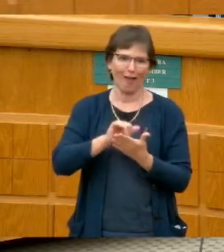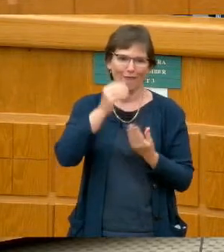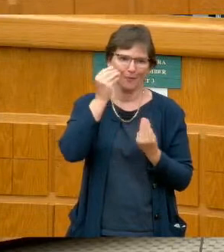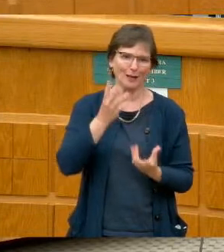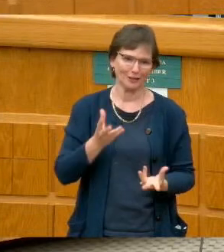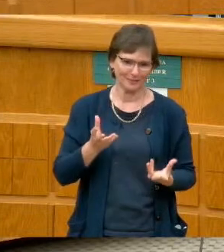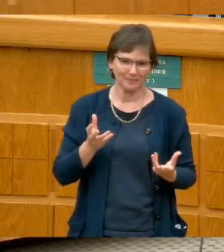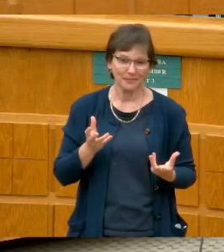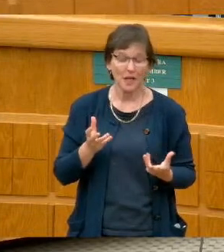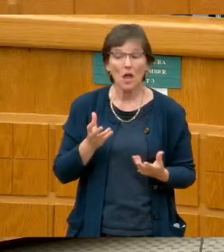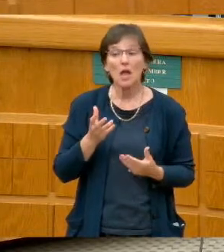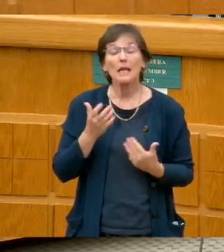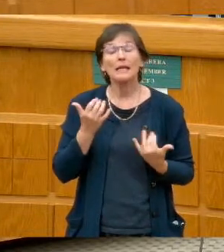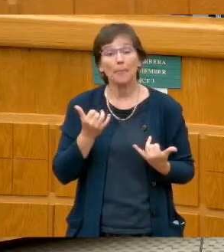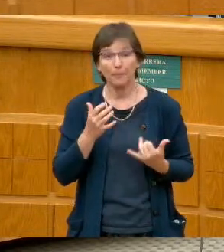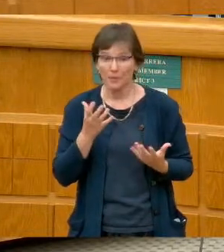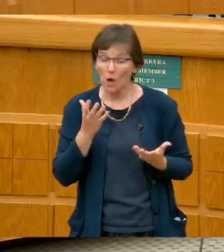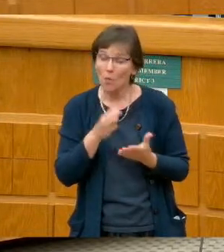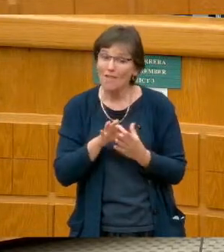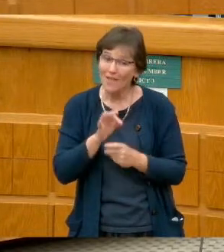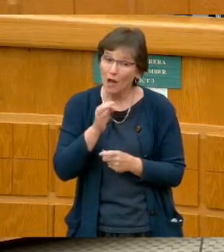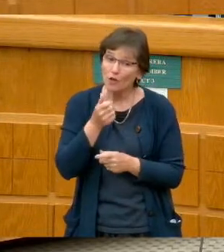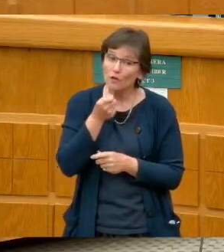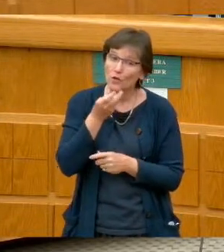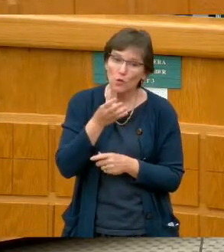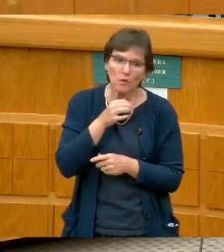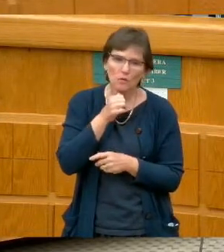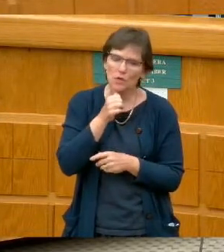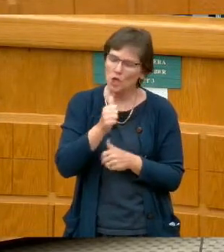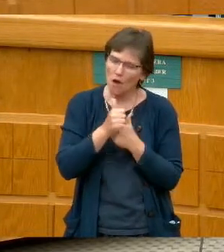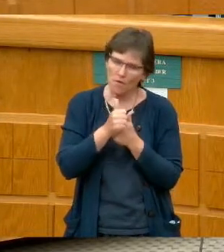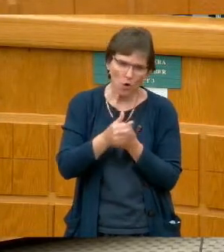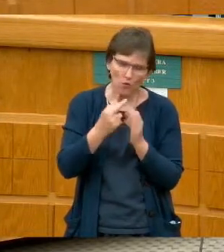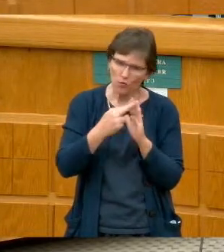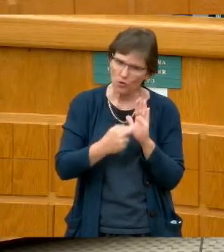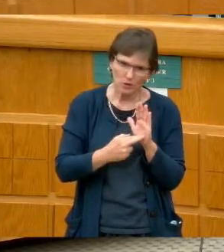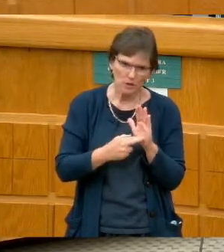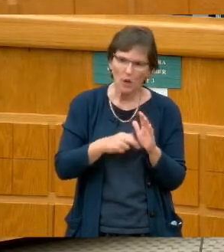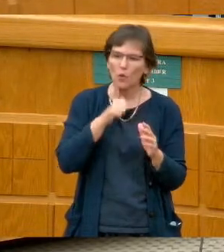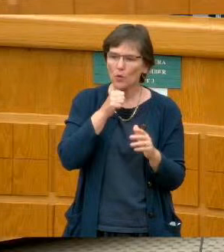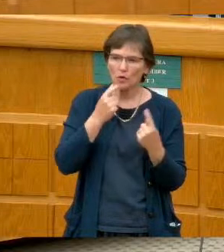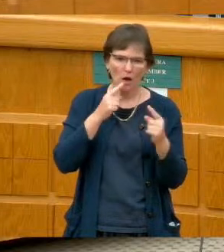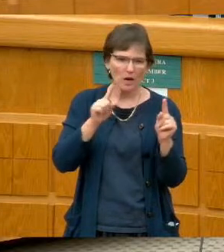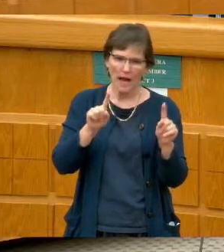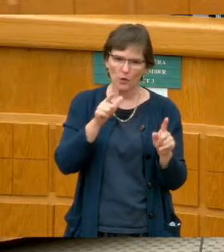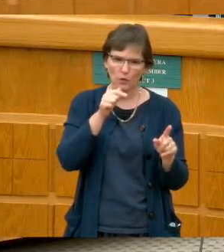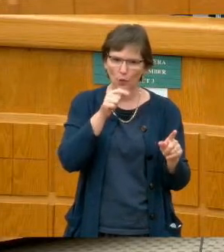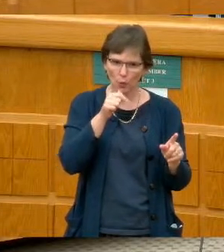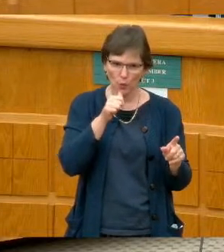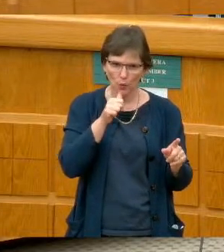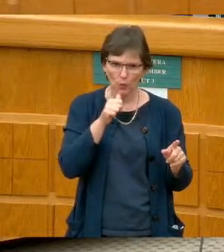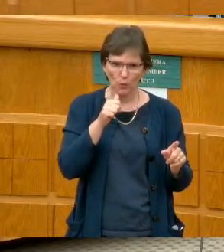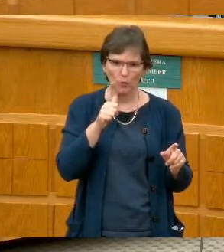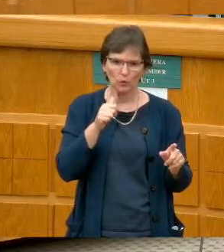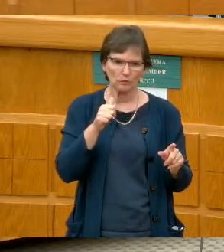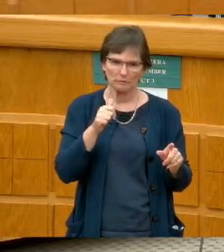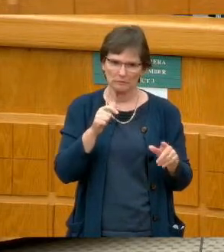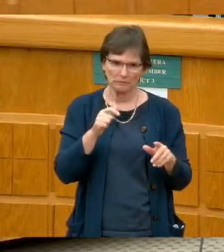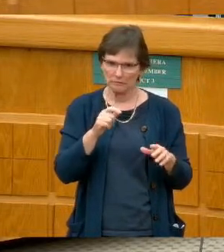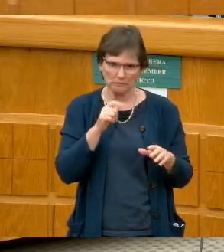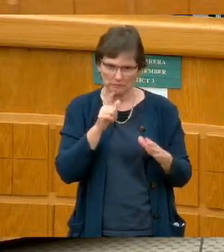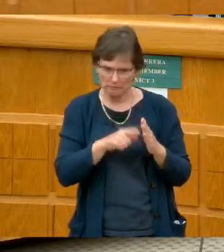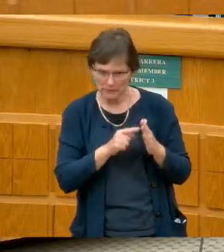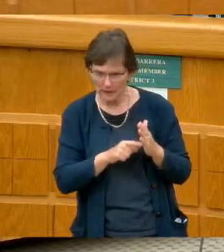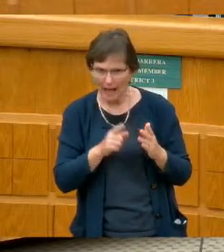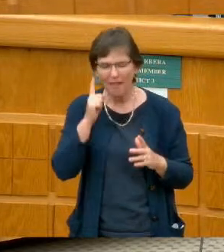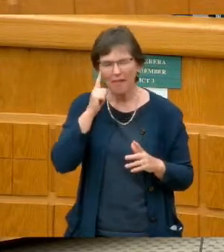we found some that weren't in compliance, but we're not going to tell you who those are. That's not the purpose of this. We want to thank people, and I think probably next time they go get an